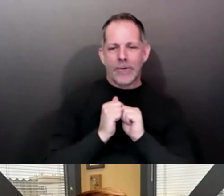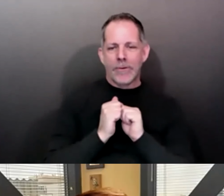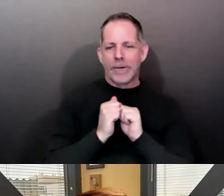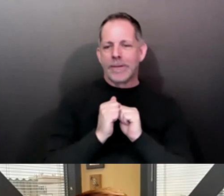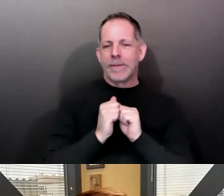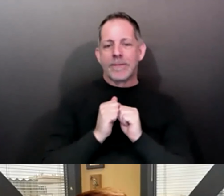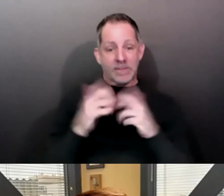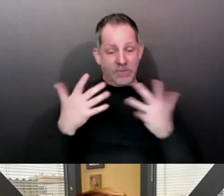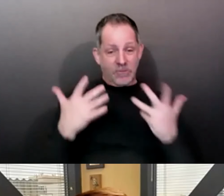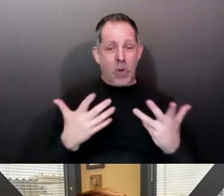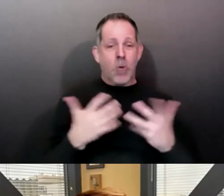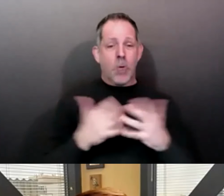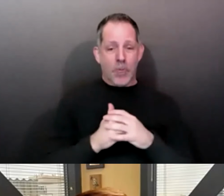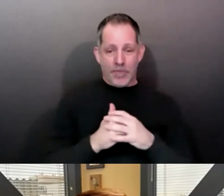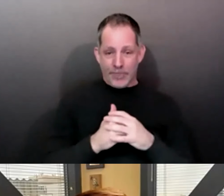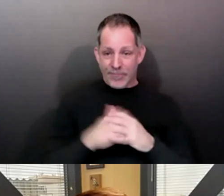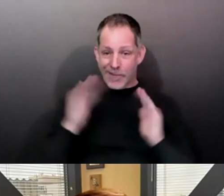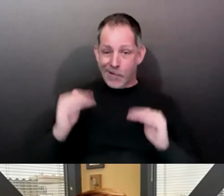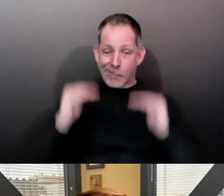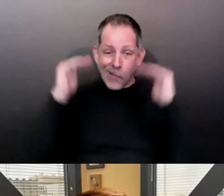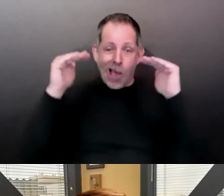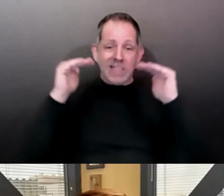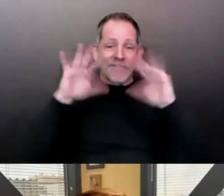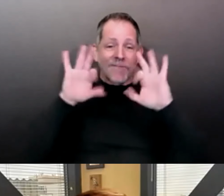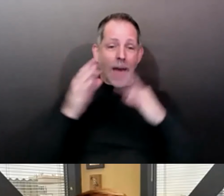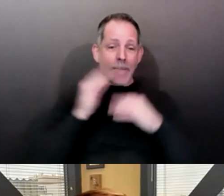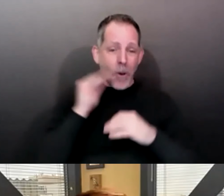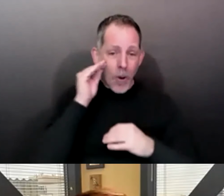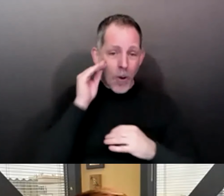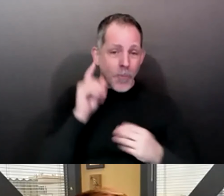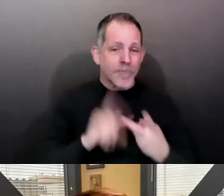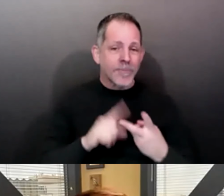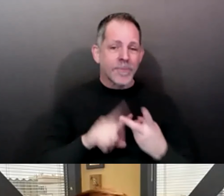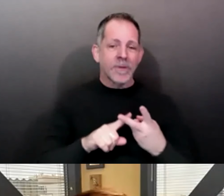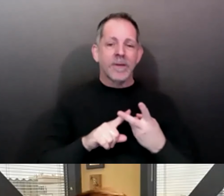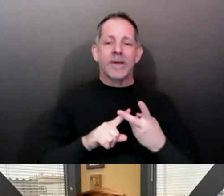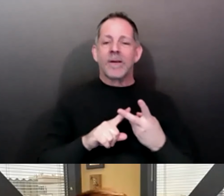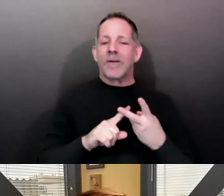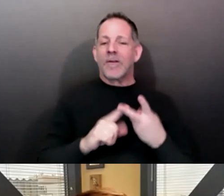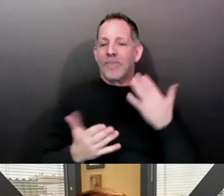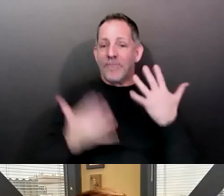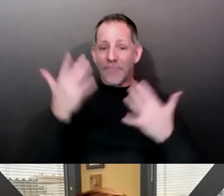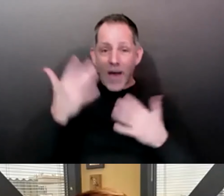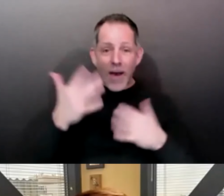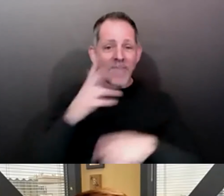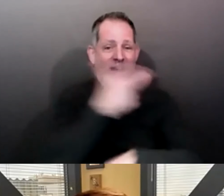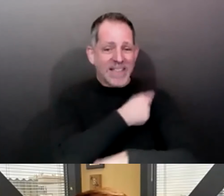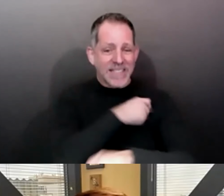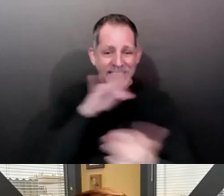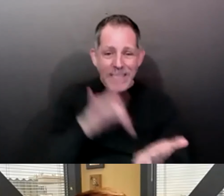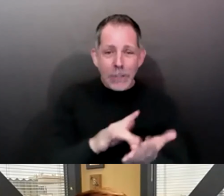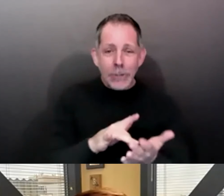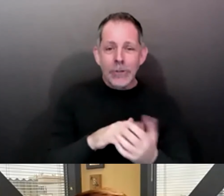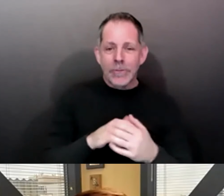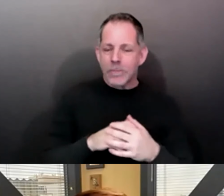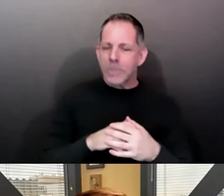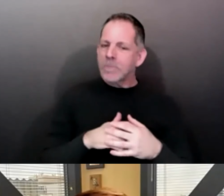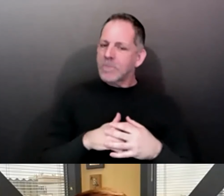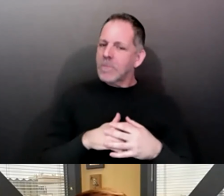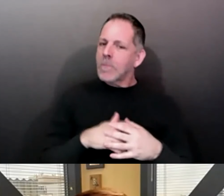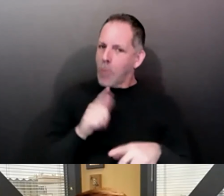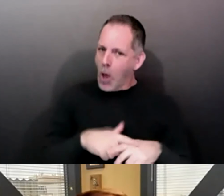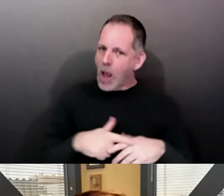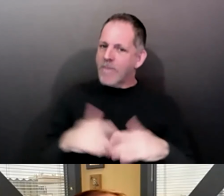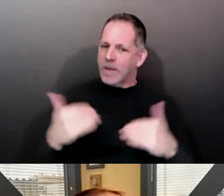provide vaccines out in the communities. We know it takes a while, and obviously we have to have the vaccine to do it, but we have been looking at that